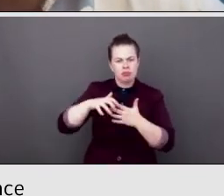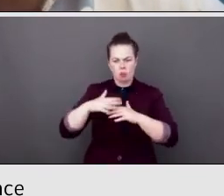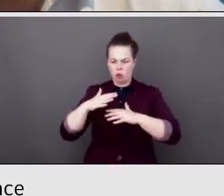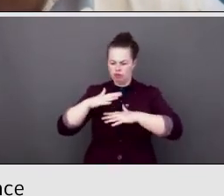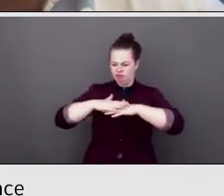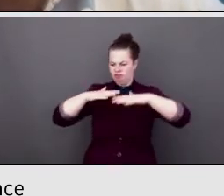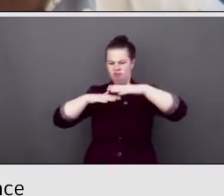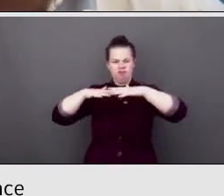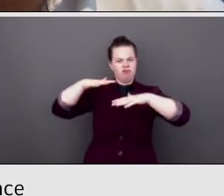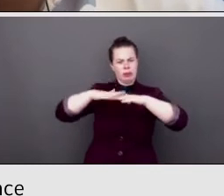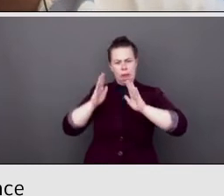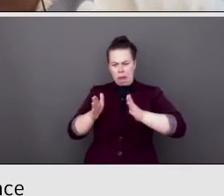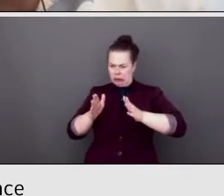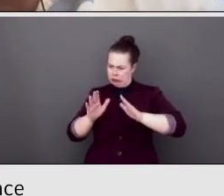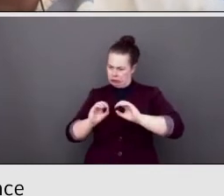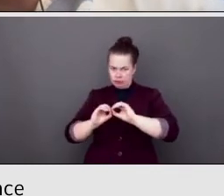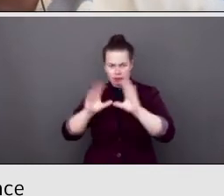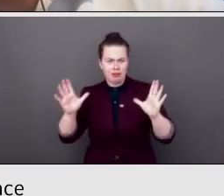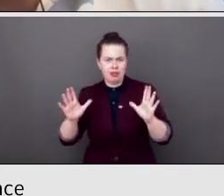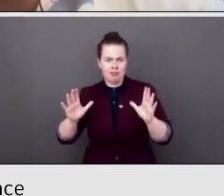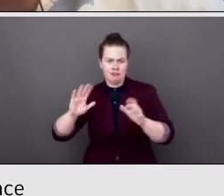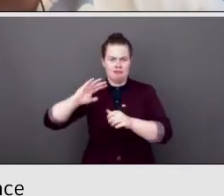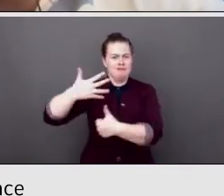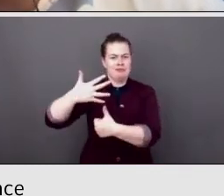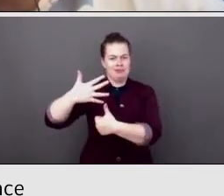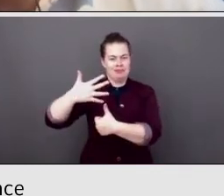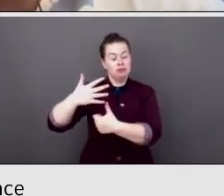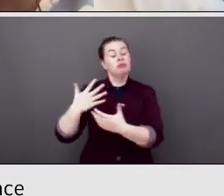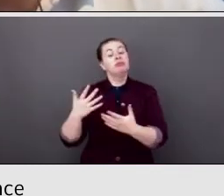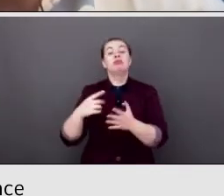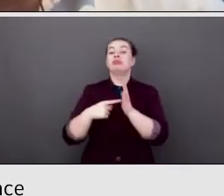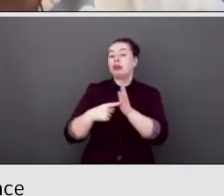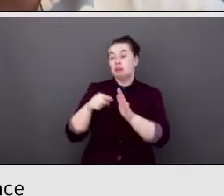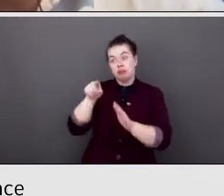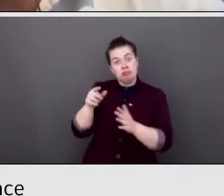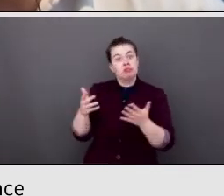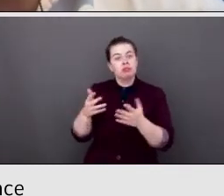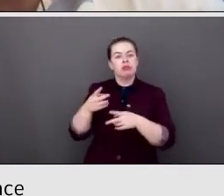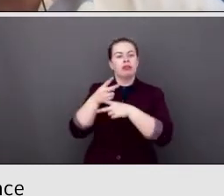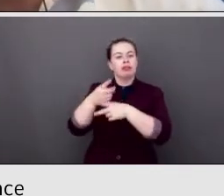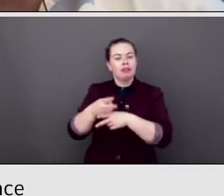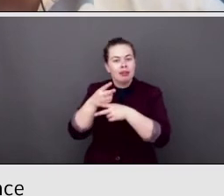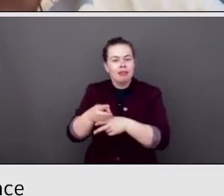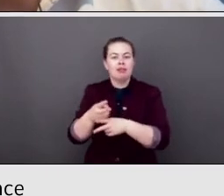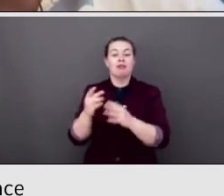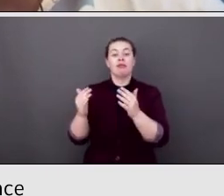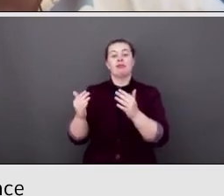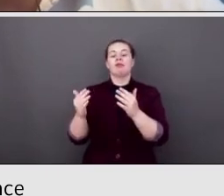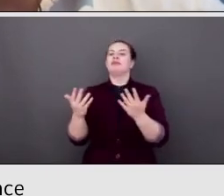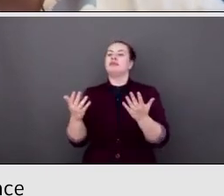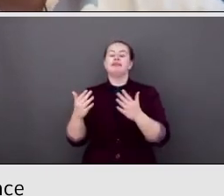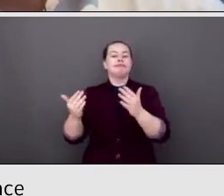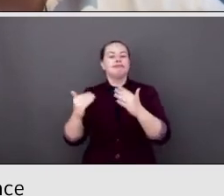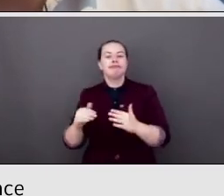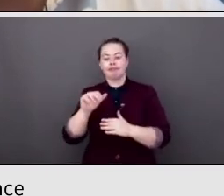domains of public administration, by including the care process and other very important